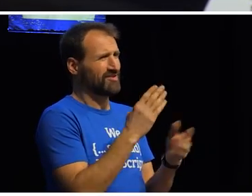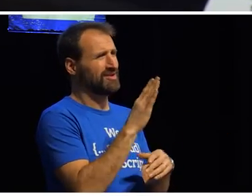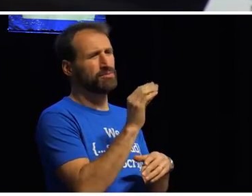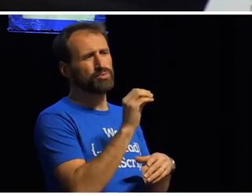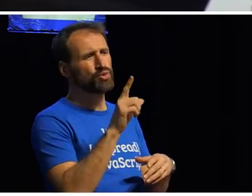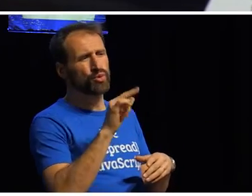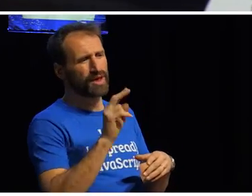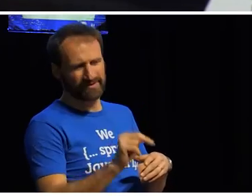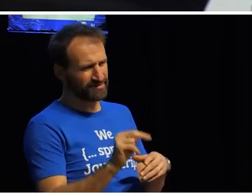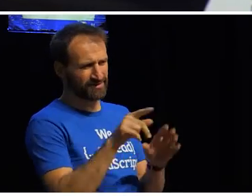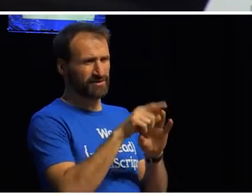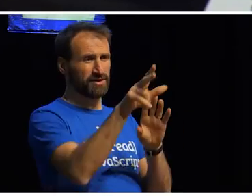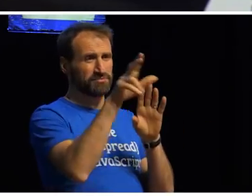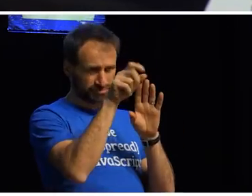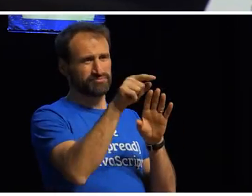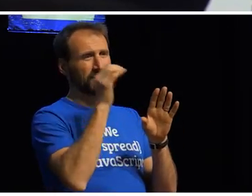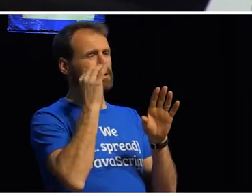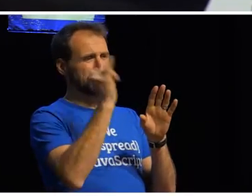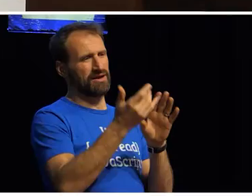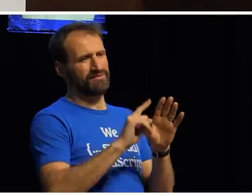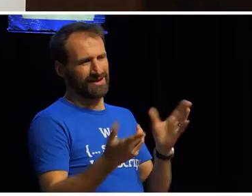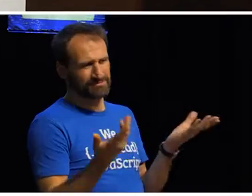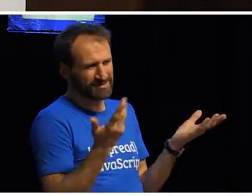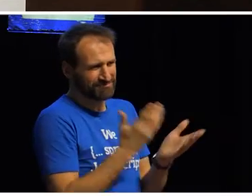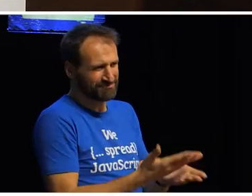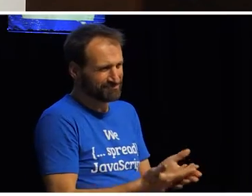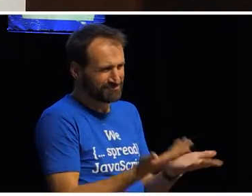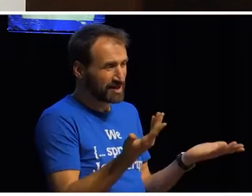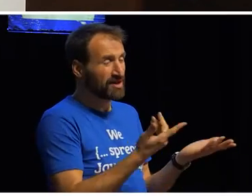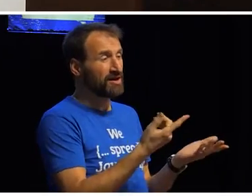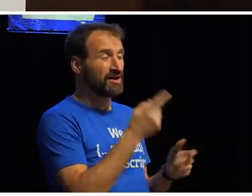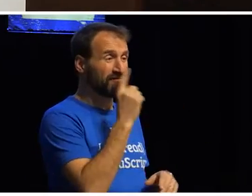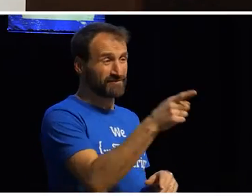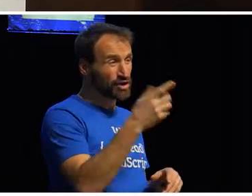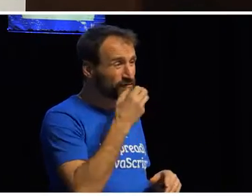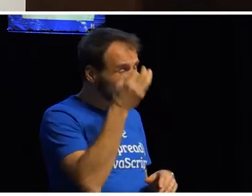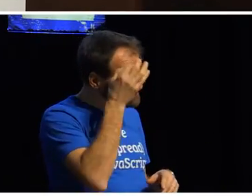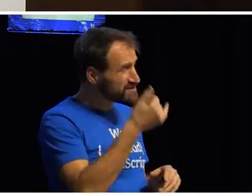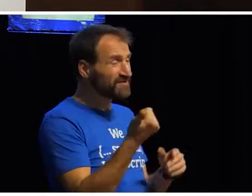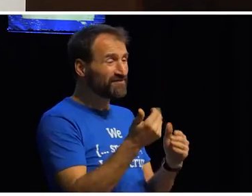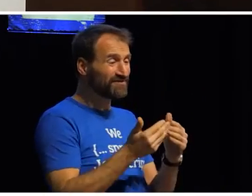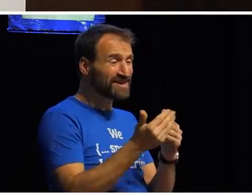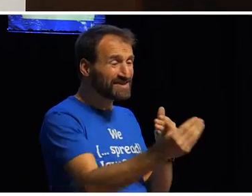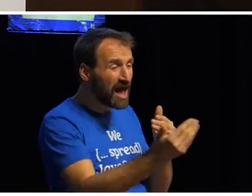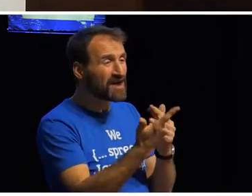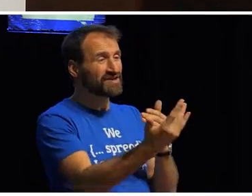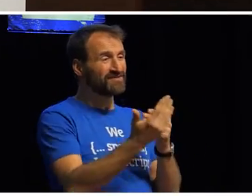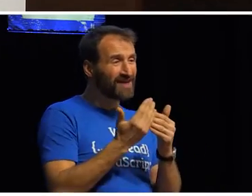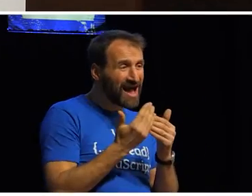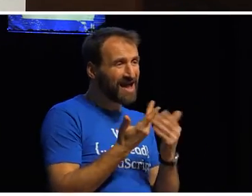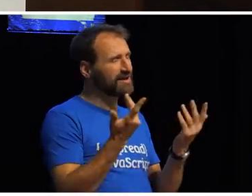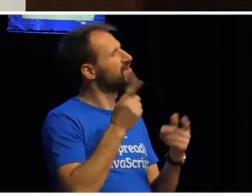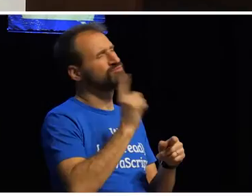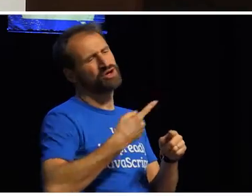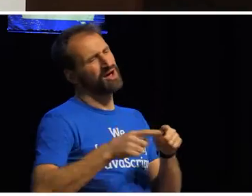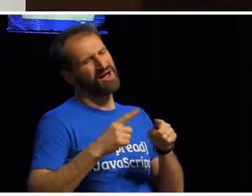not like it tells a proximity to the object, because if you want to know how far or how close the object to the sensor, you need to get something